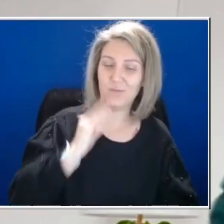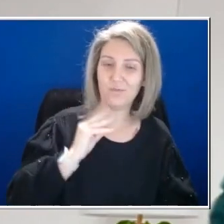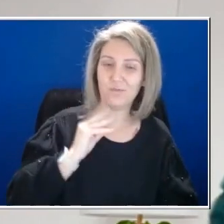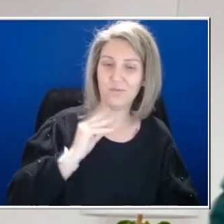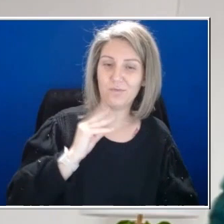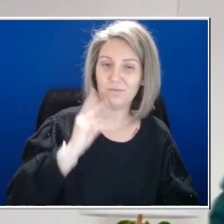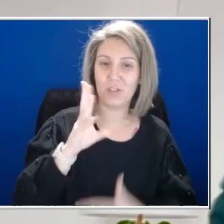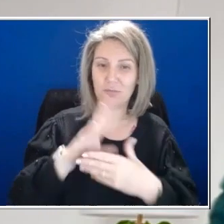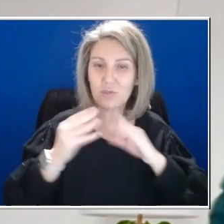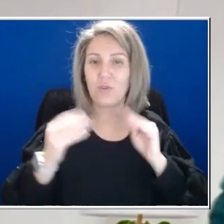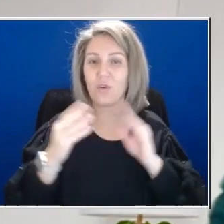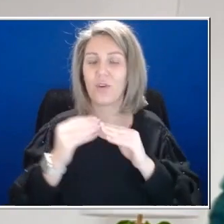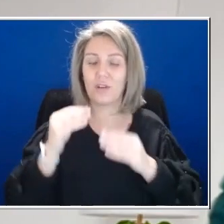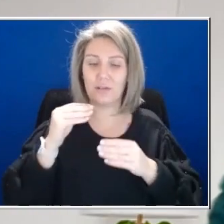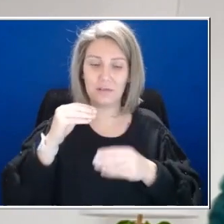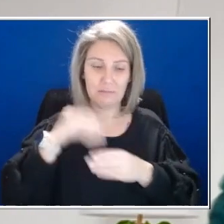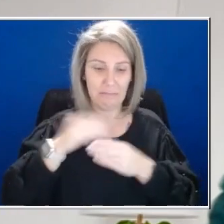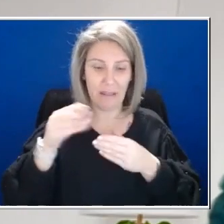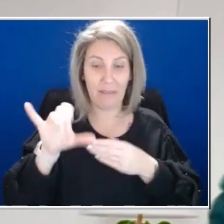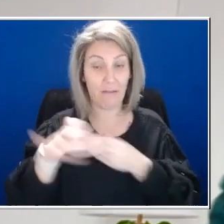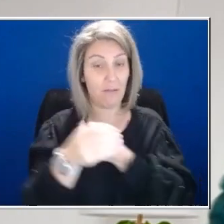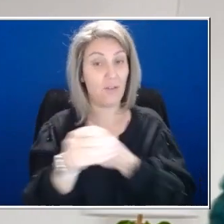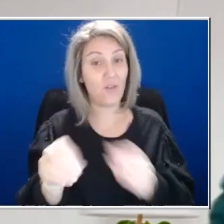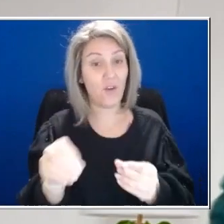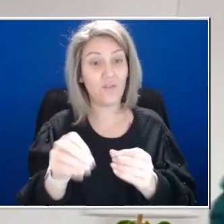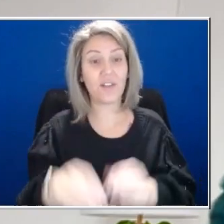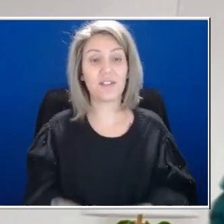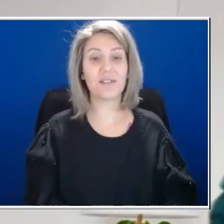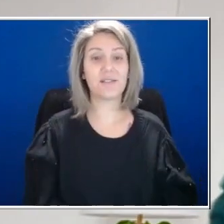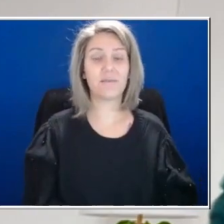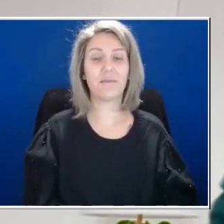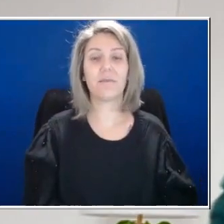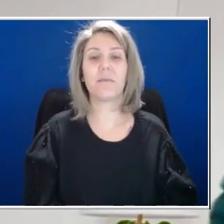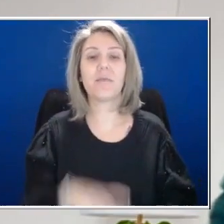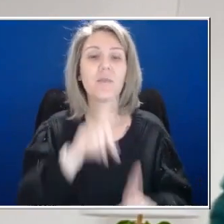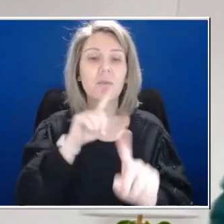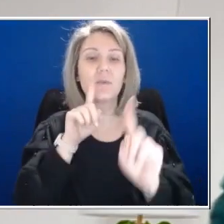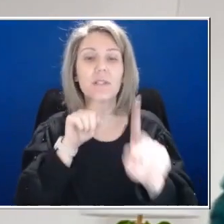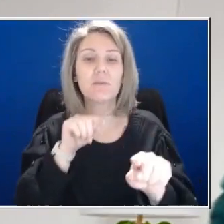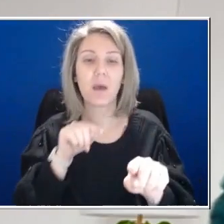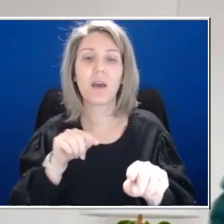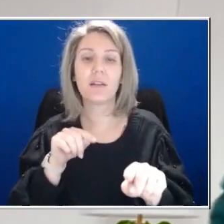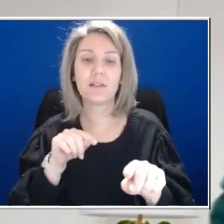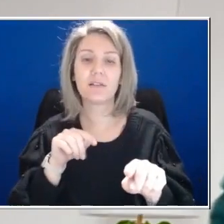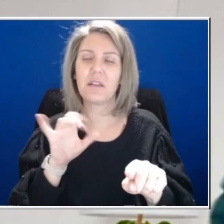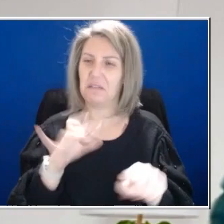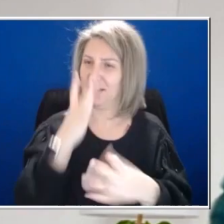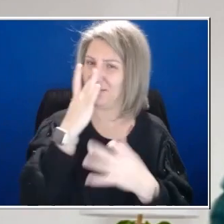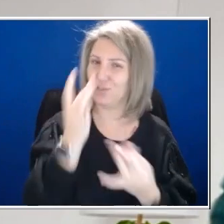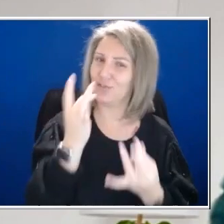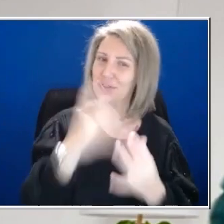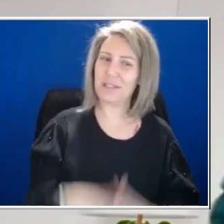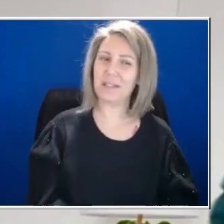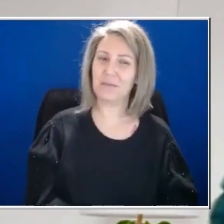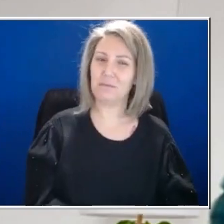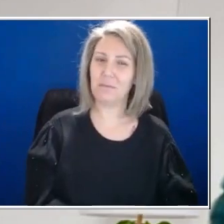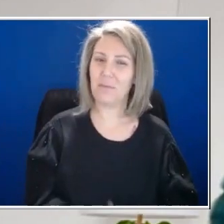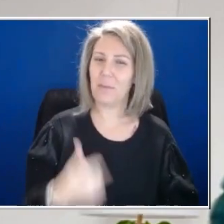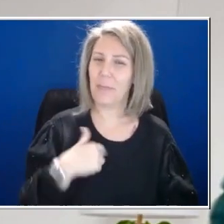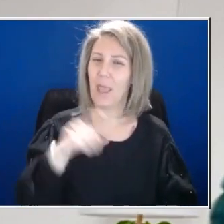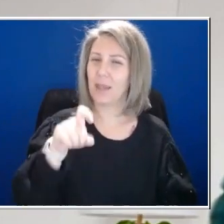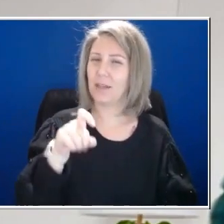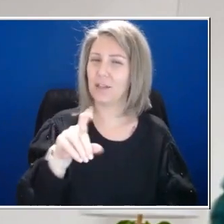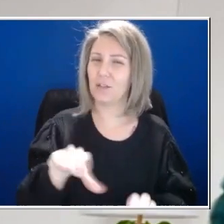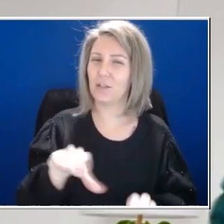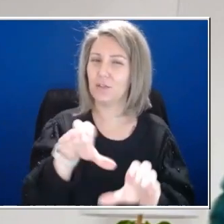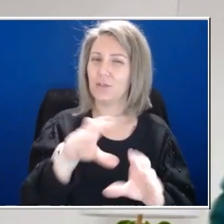experience that I had had in the office. And the response that I got was, well, that's interesting. I'll have to do some more